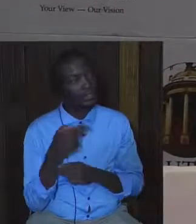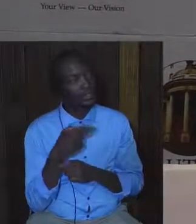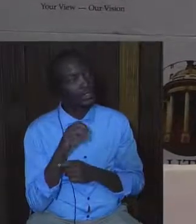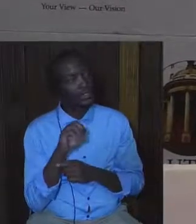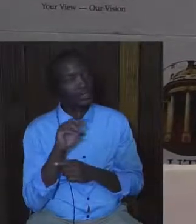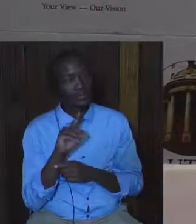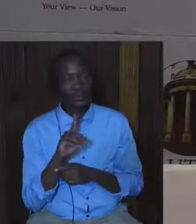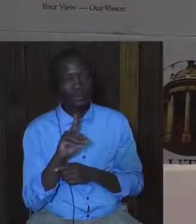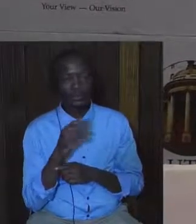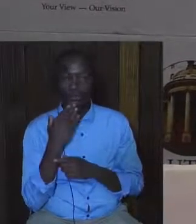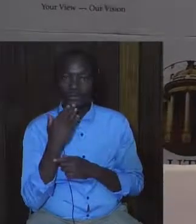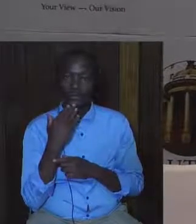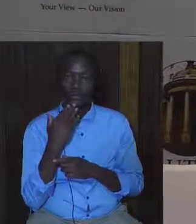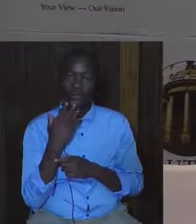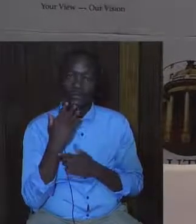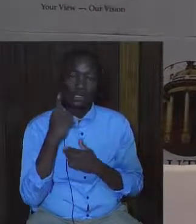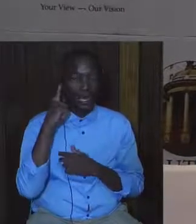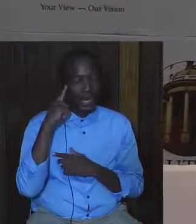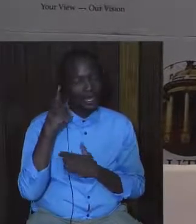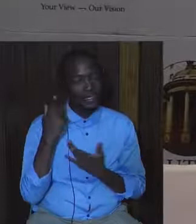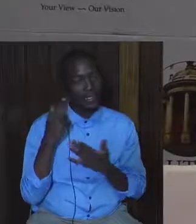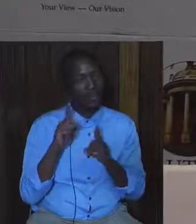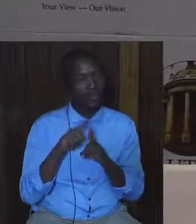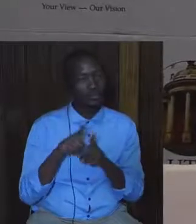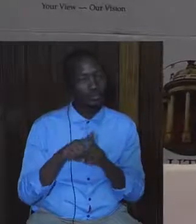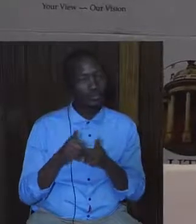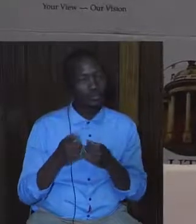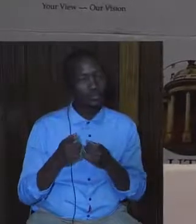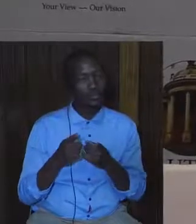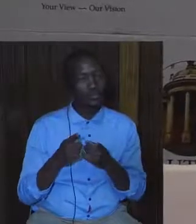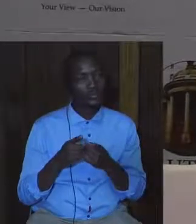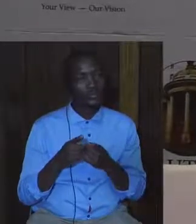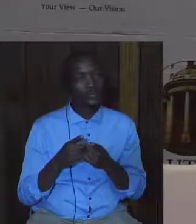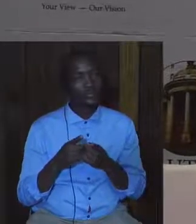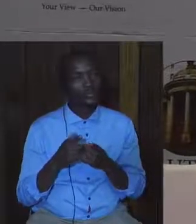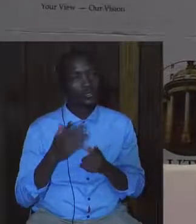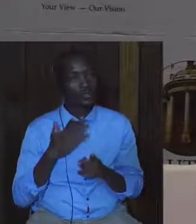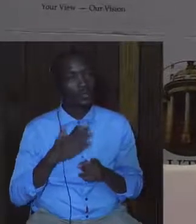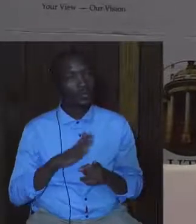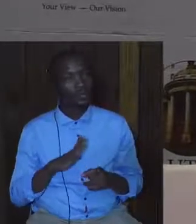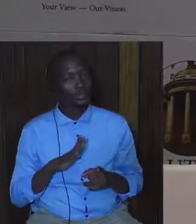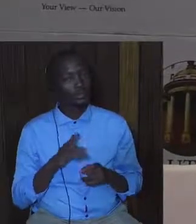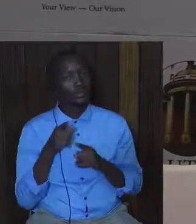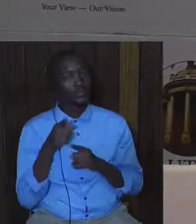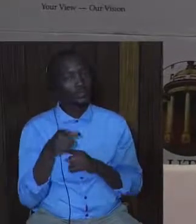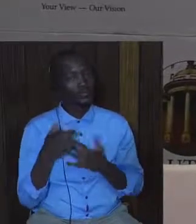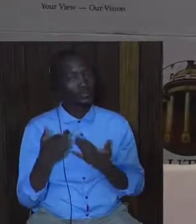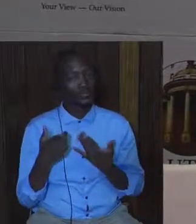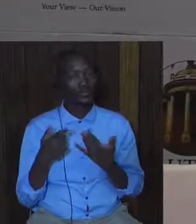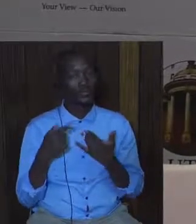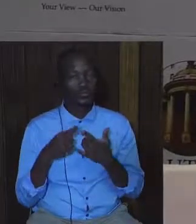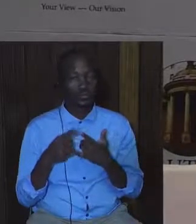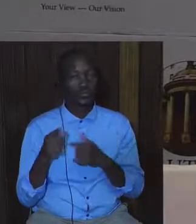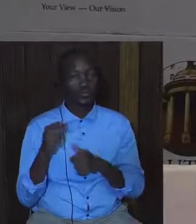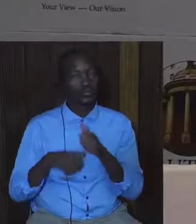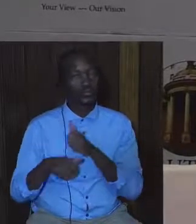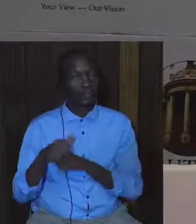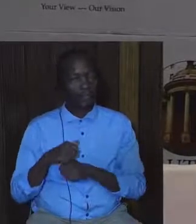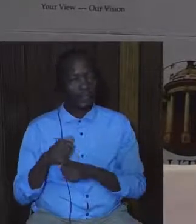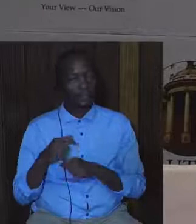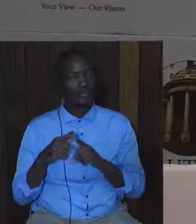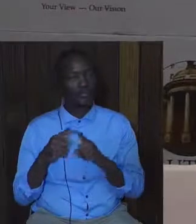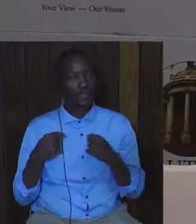HOD, I think also, yeah, we would also want you to come back to